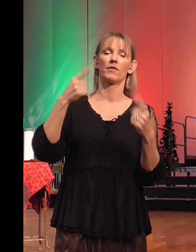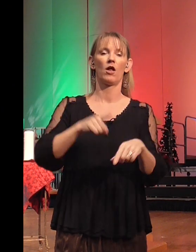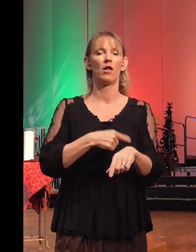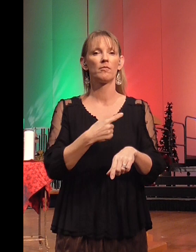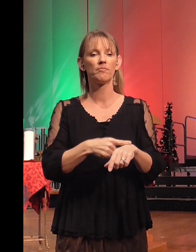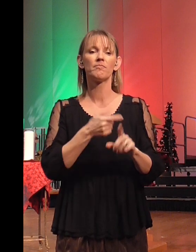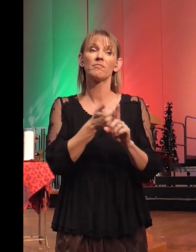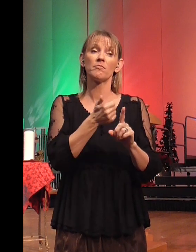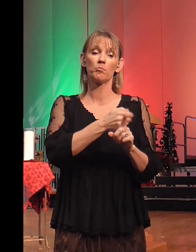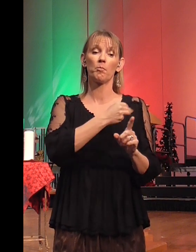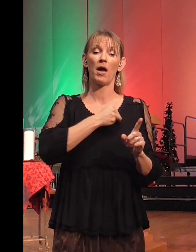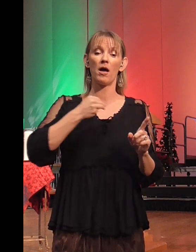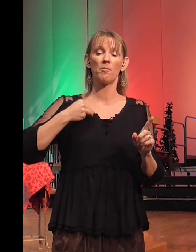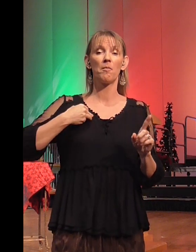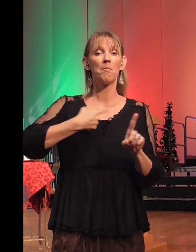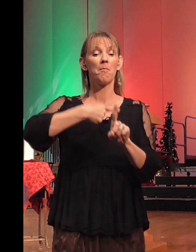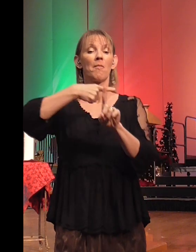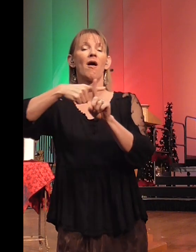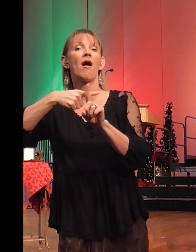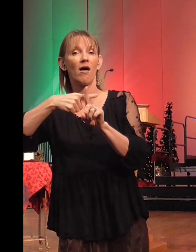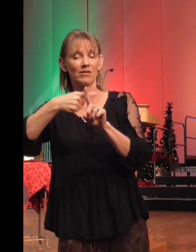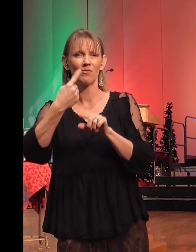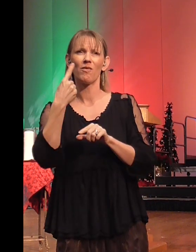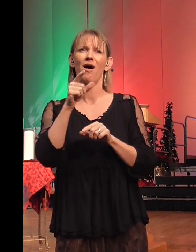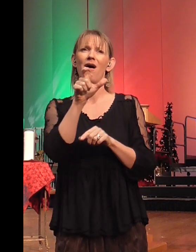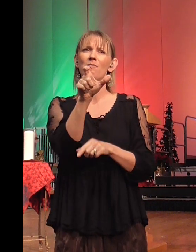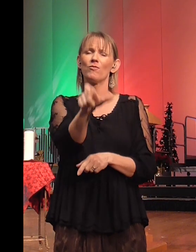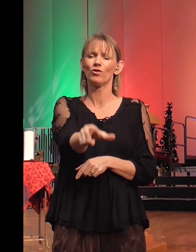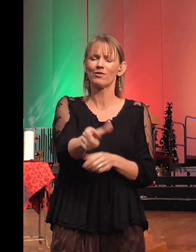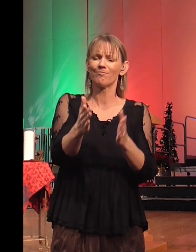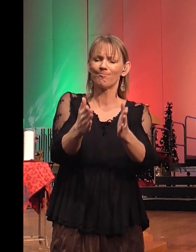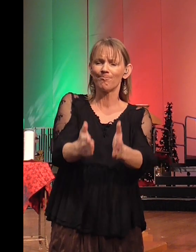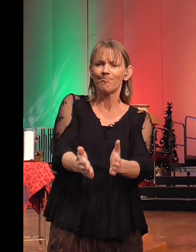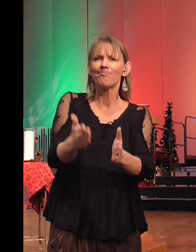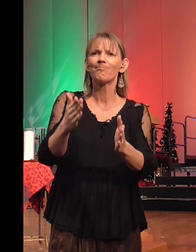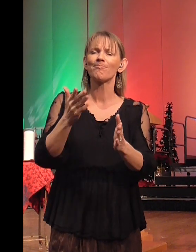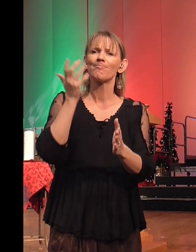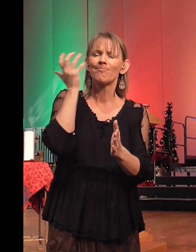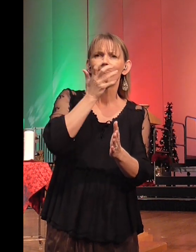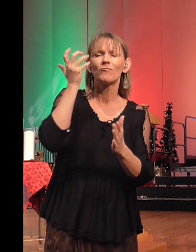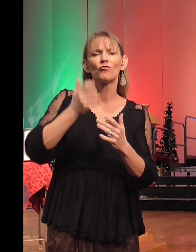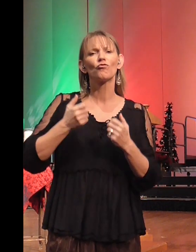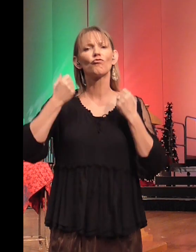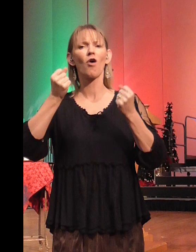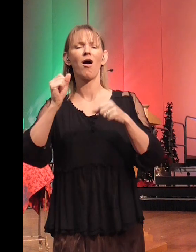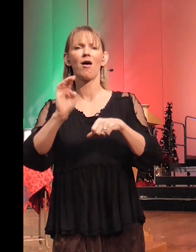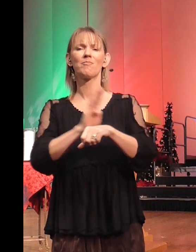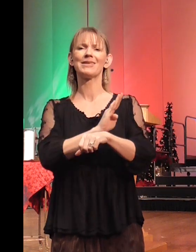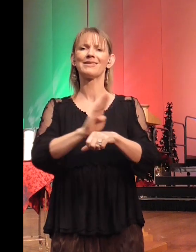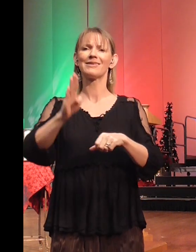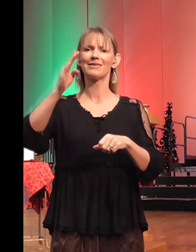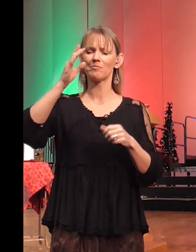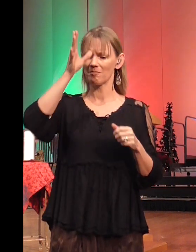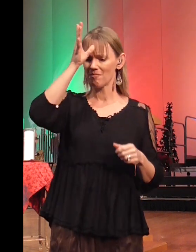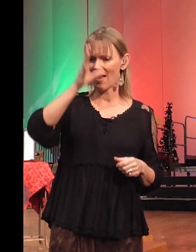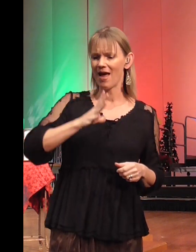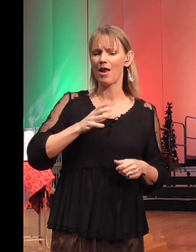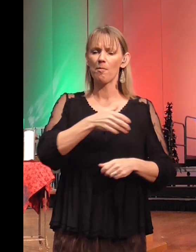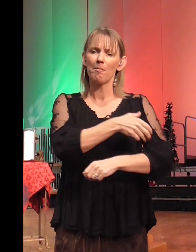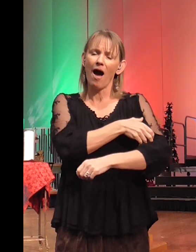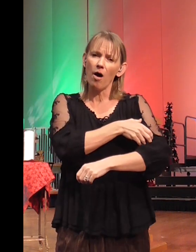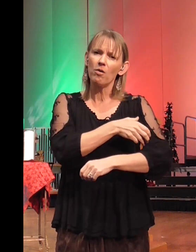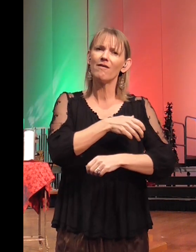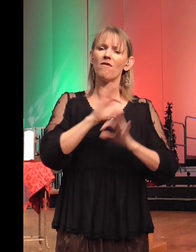has he been a member of our community, he's one of those beings who's been a very strong businessman, a powerful